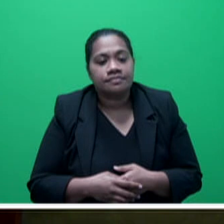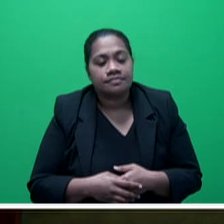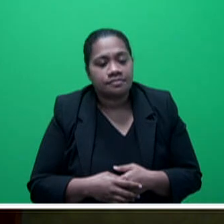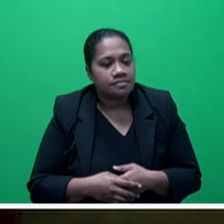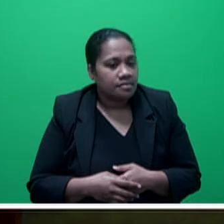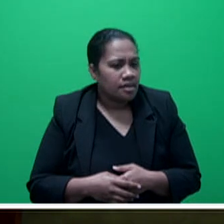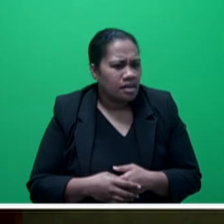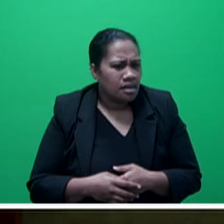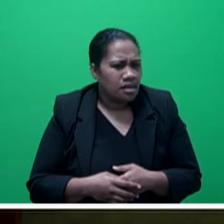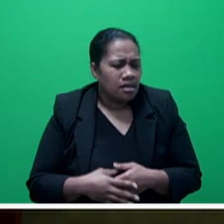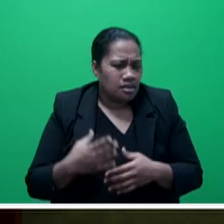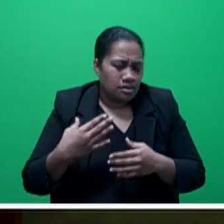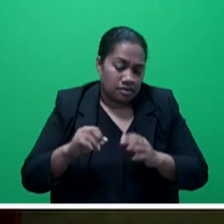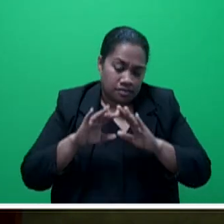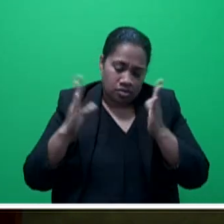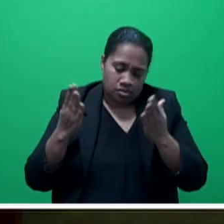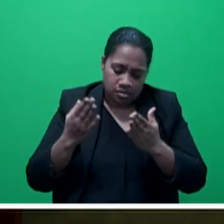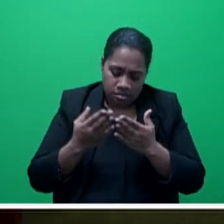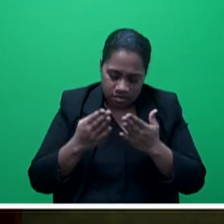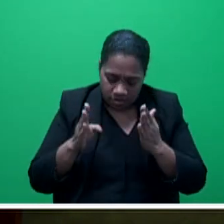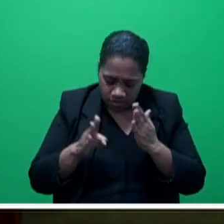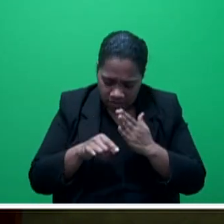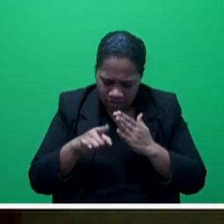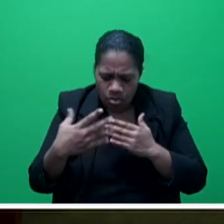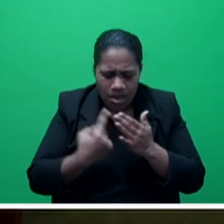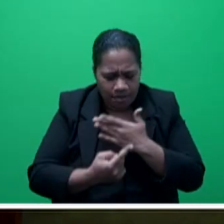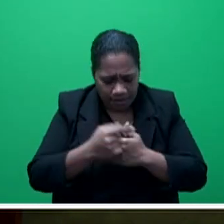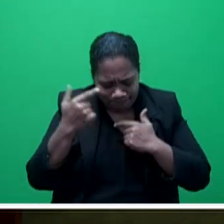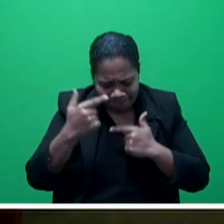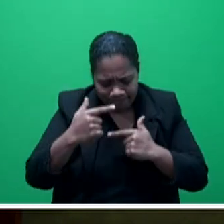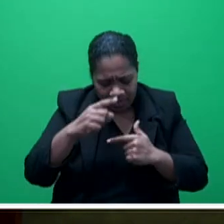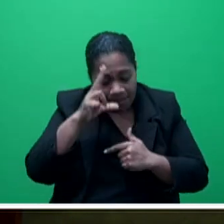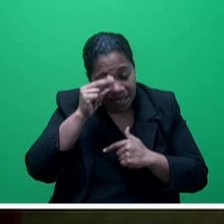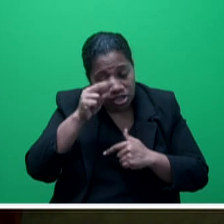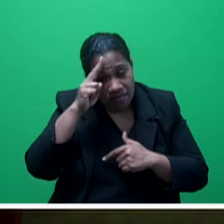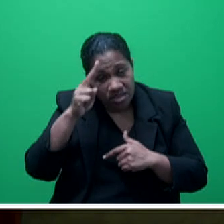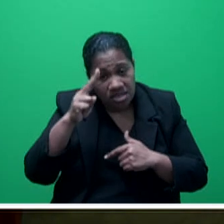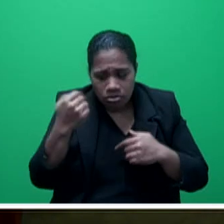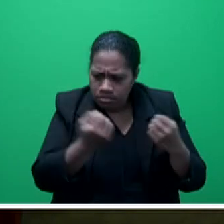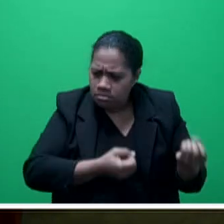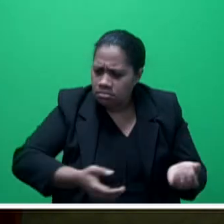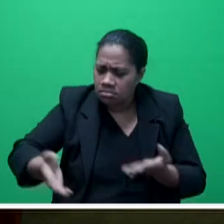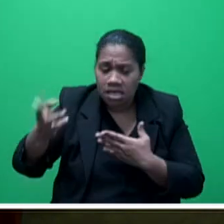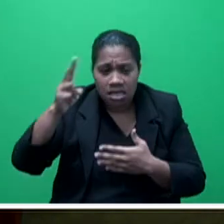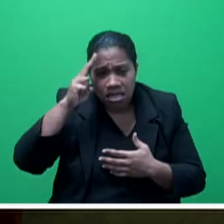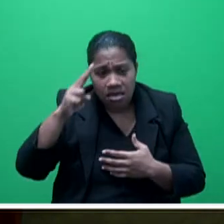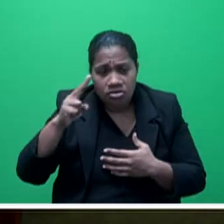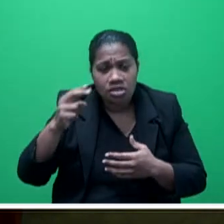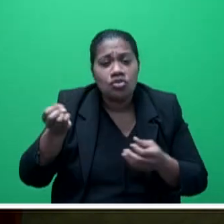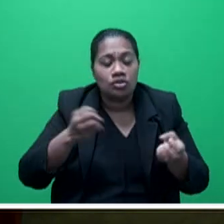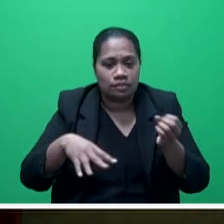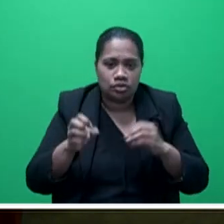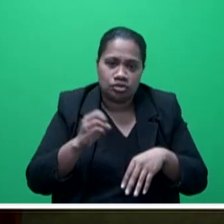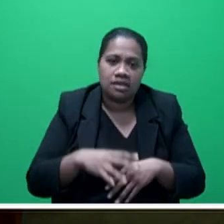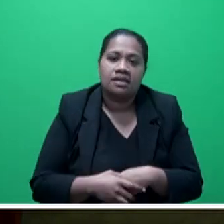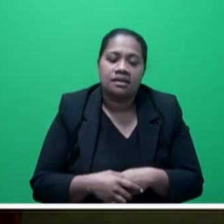global climate diplomacy. It has limited the ability of nations to submit nationally determined contributions,